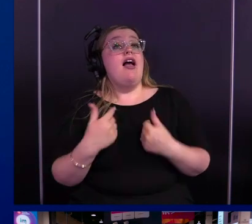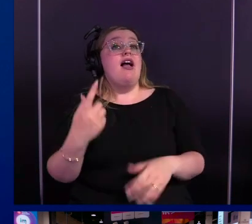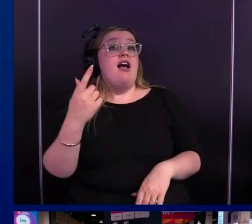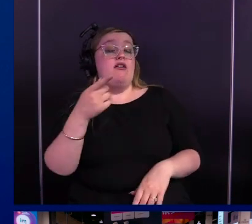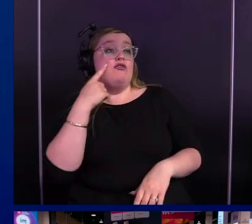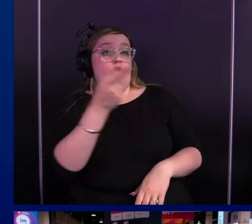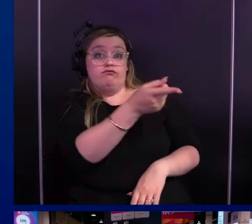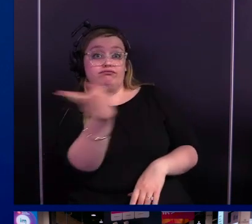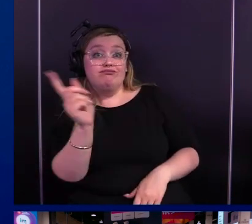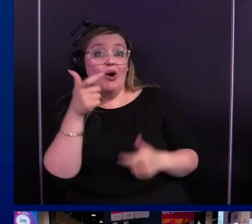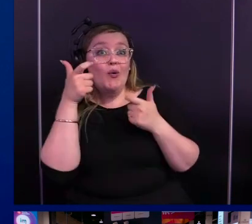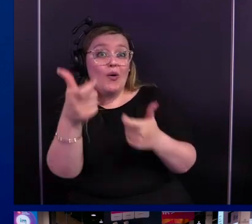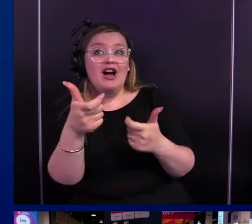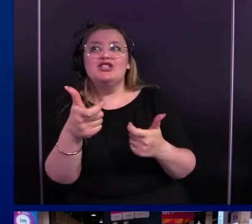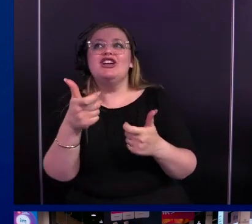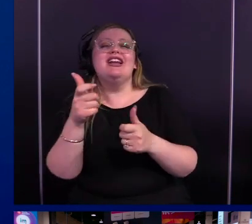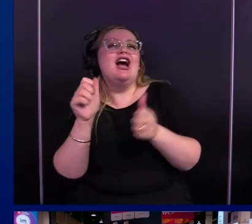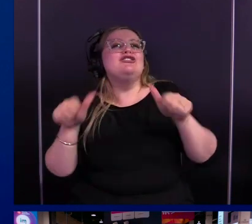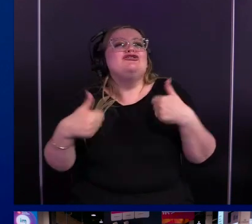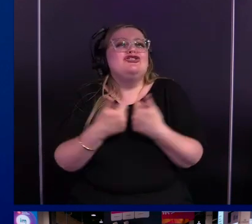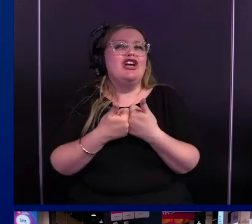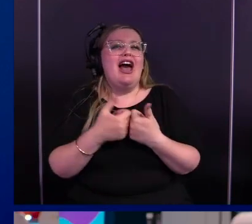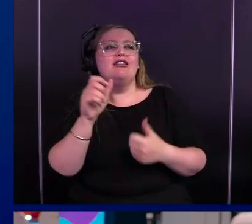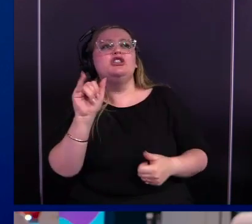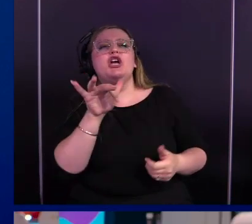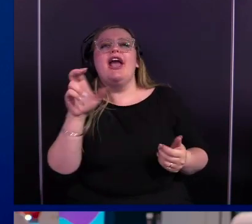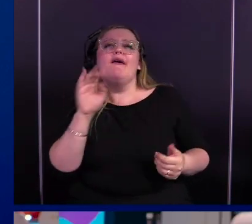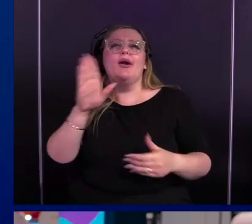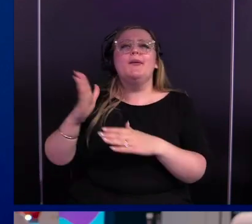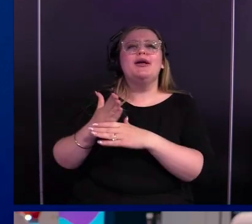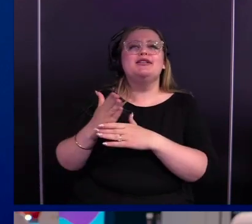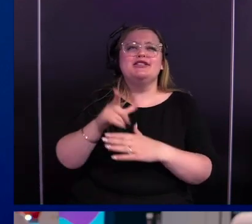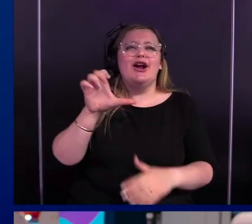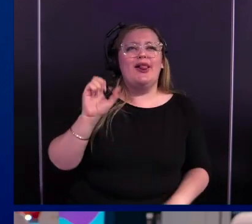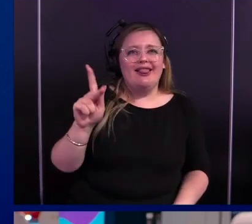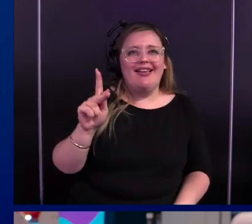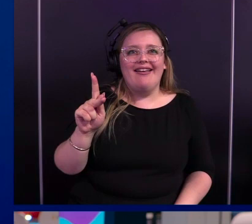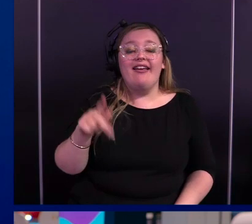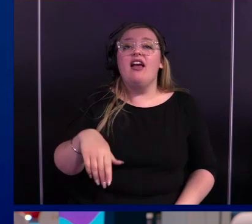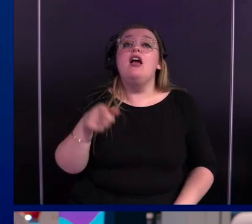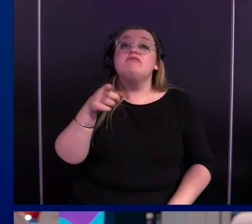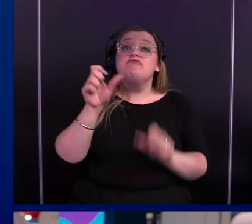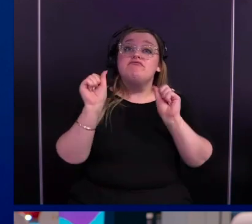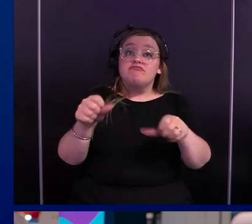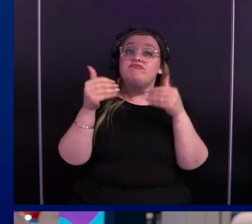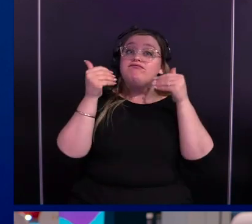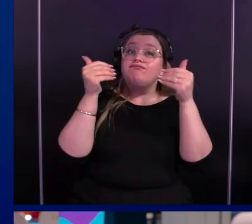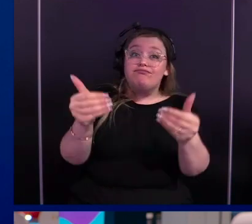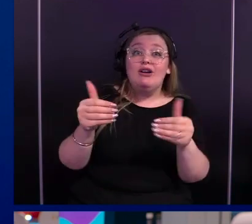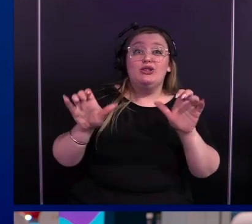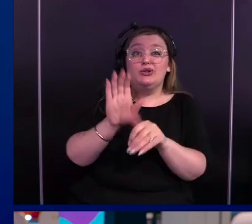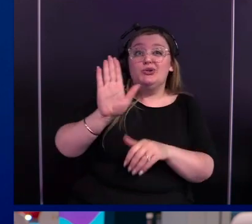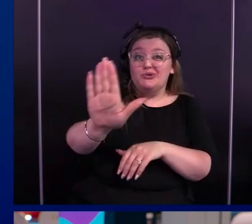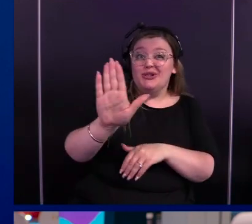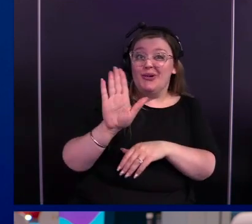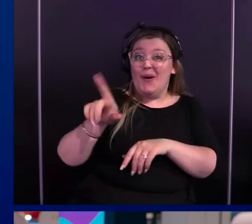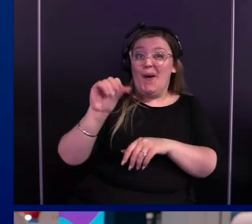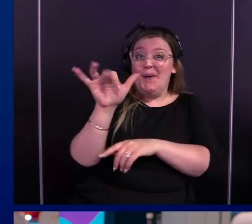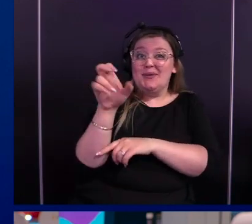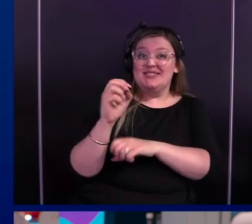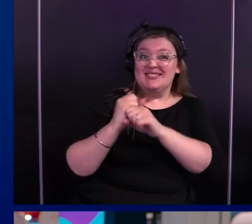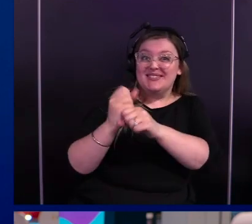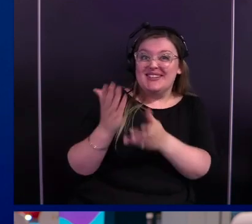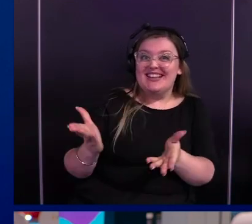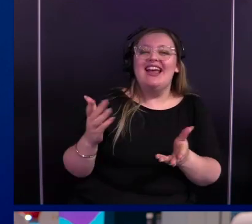have a challenge that Aaron's going to be able to share the link here for. So this will give you a chance to jump in and do your own security thing. Now, obviously, we're here